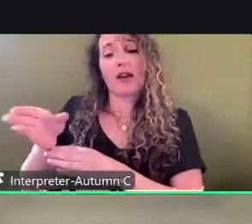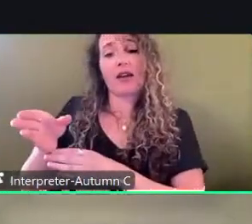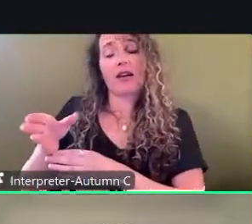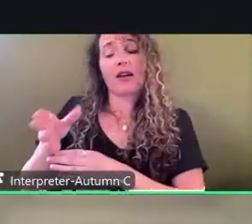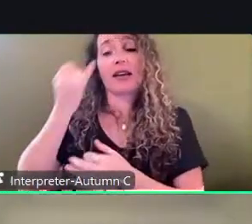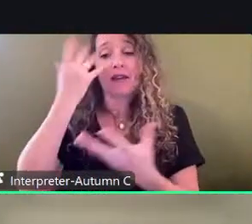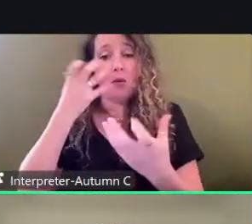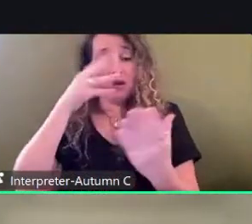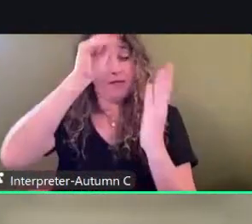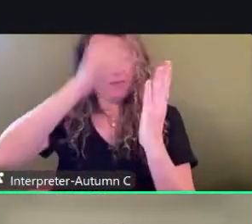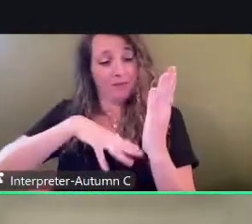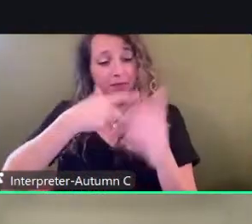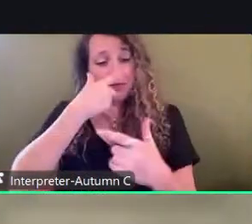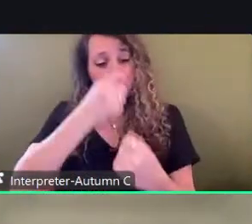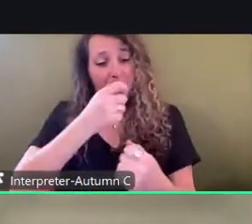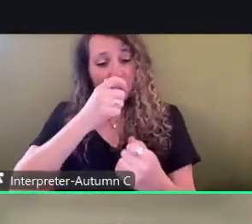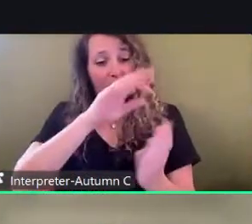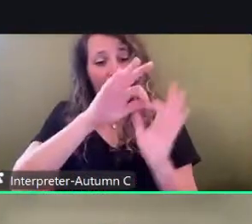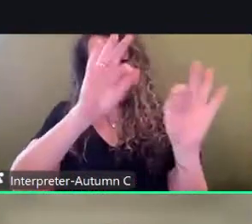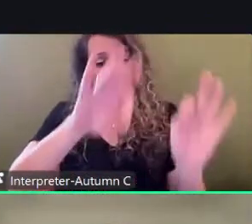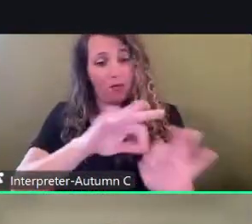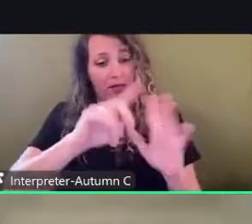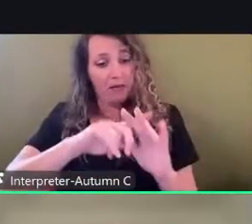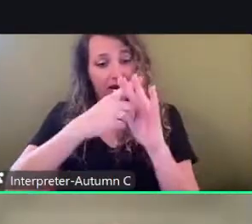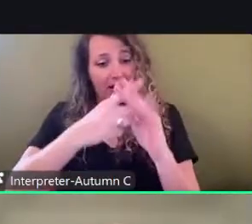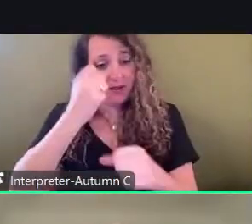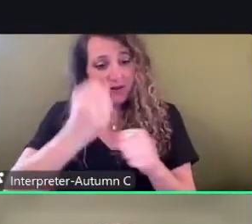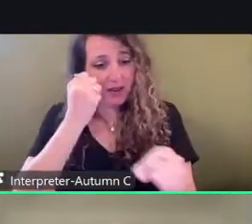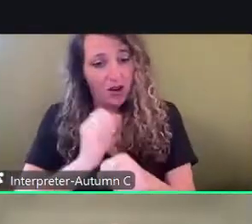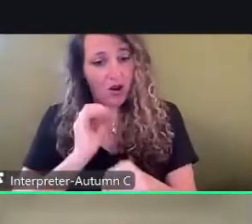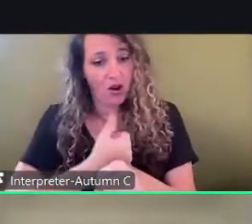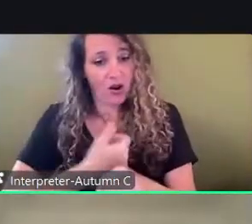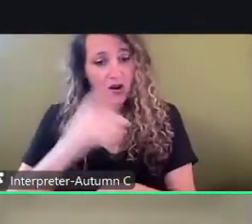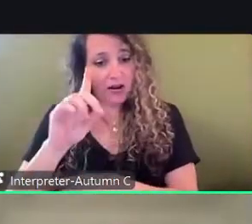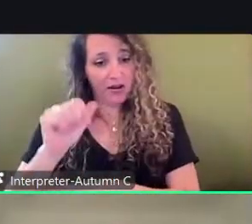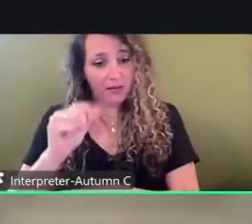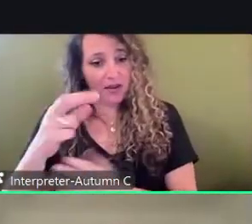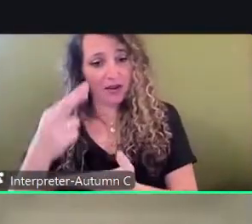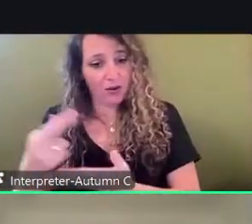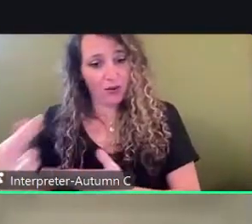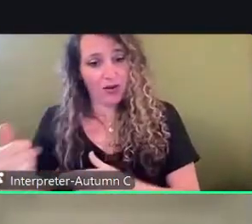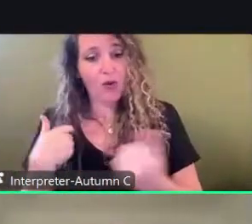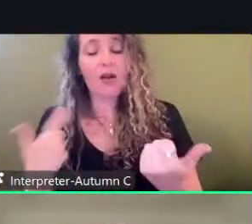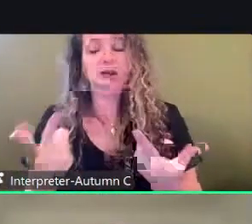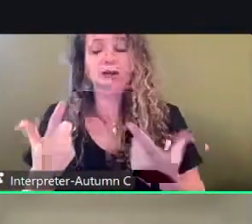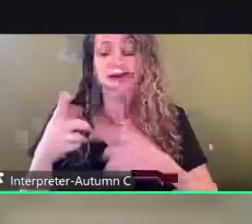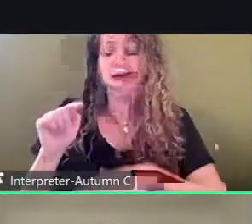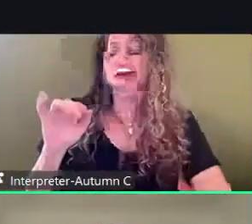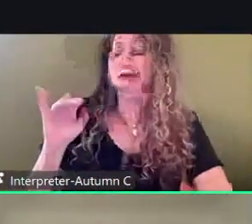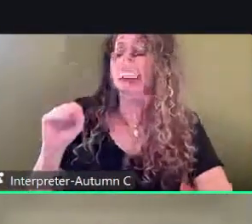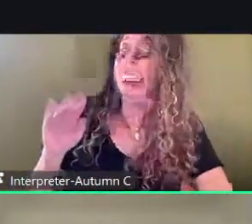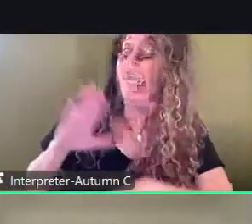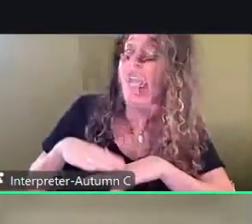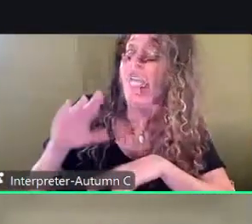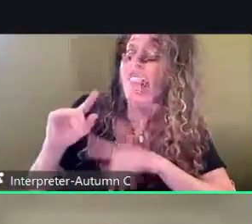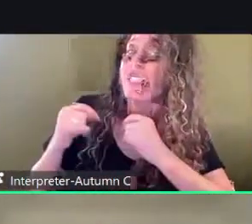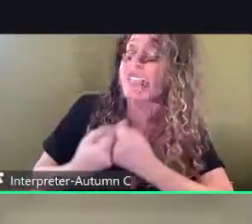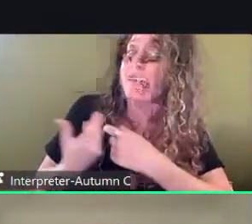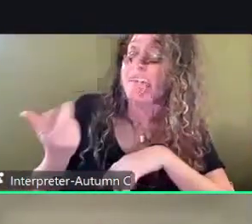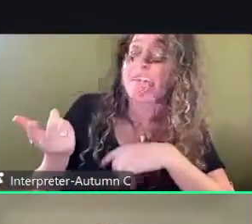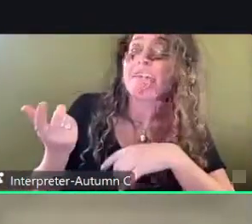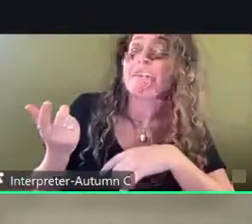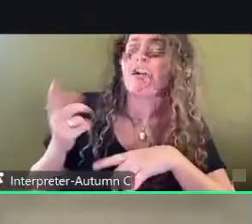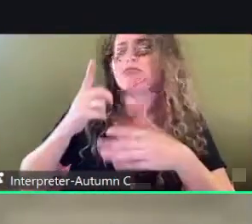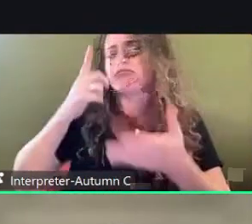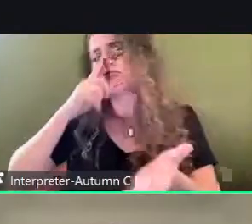beginning of the year, and then our disability resource professional, Tim, on the team went through those interest forms